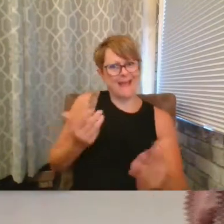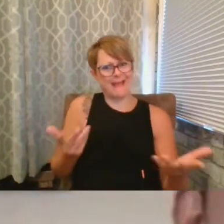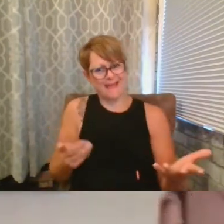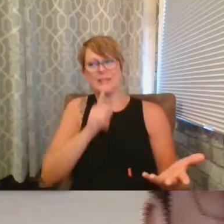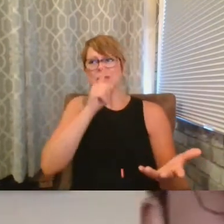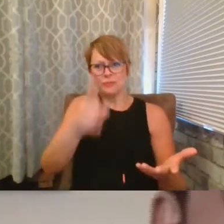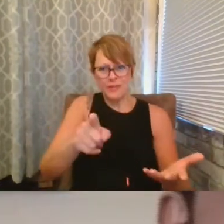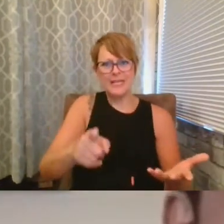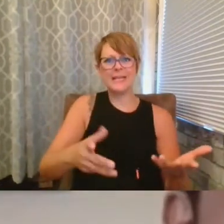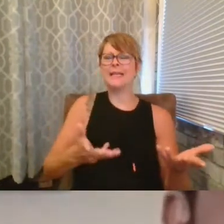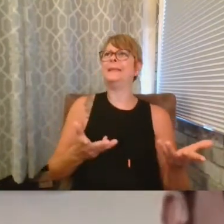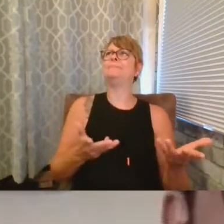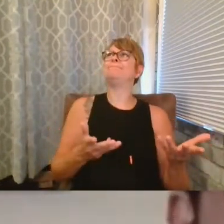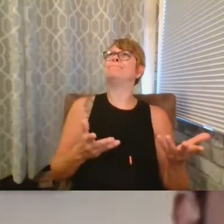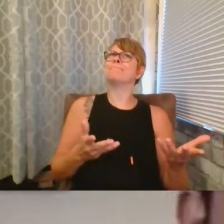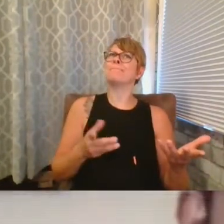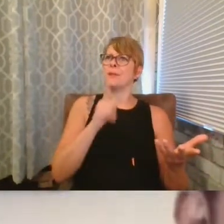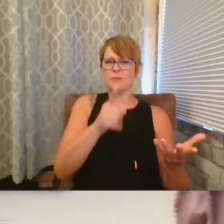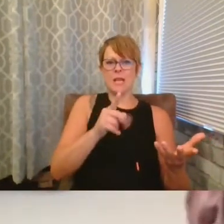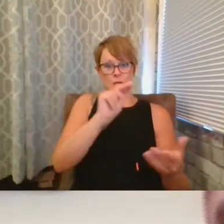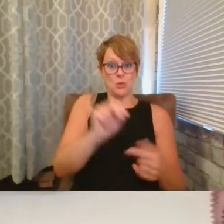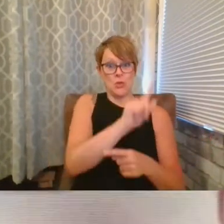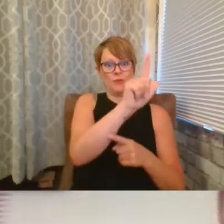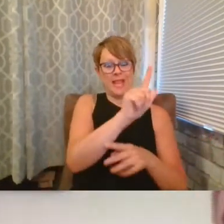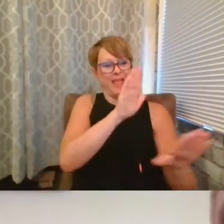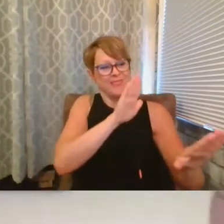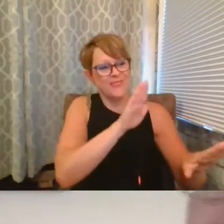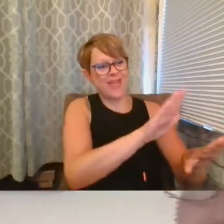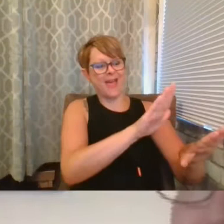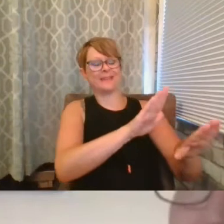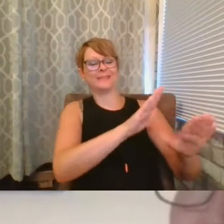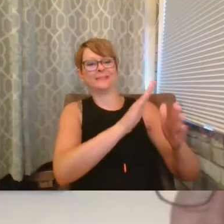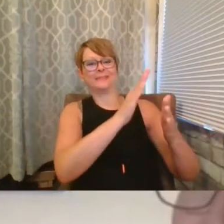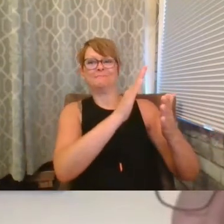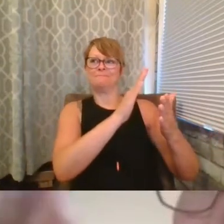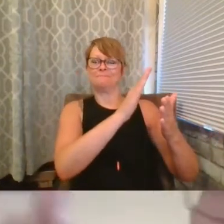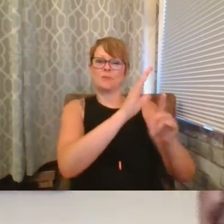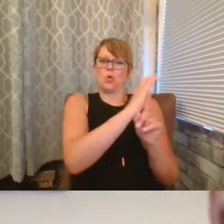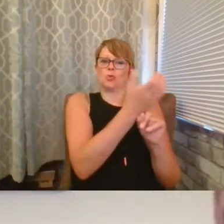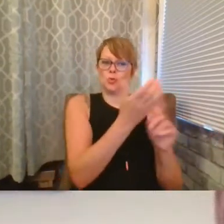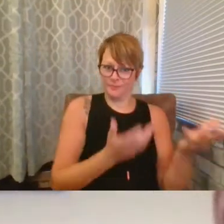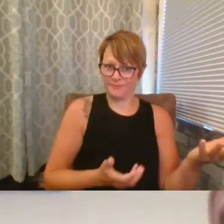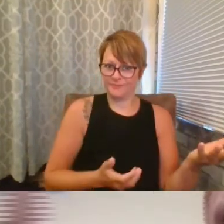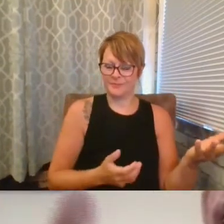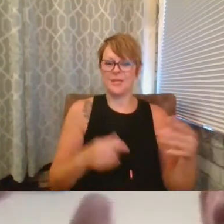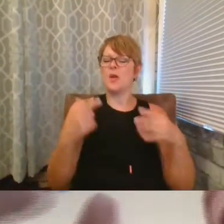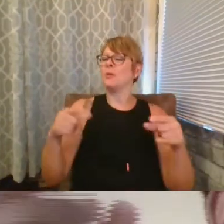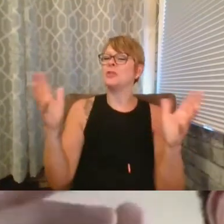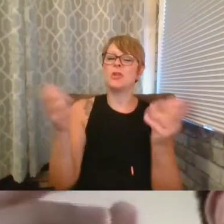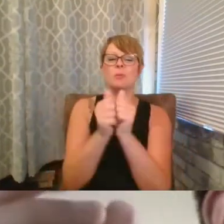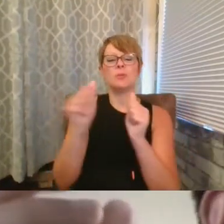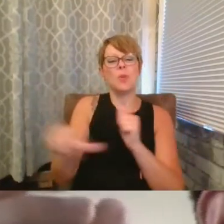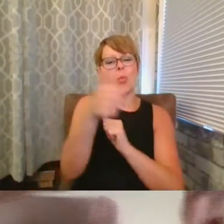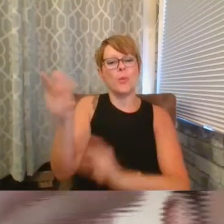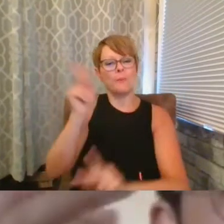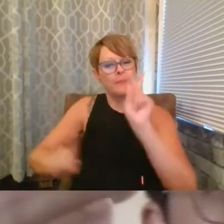lean heavily on the Newfoundland aspect of the company. Now, a lot of people try, when you sort of like talk to other people, they will tell